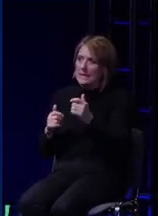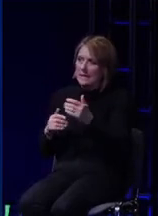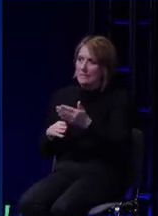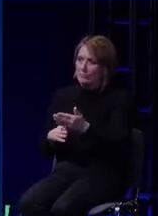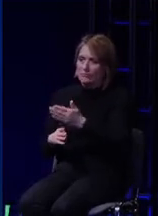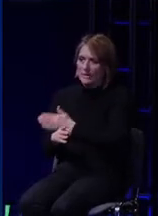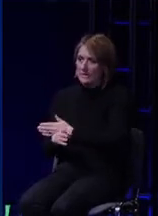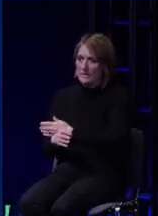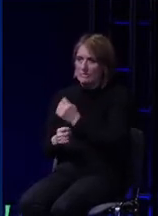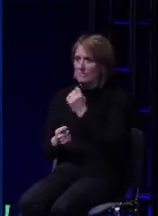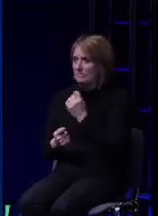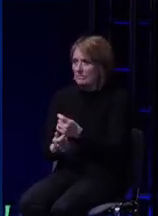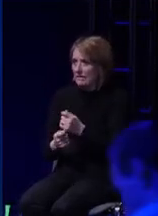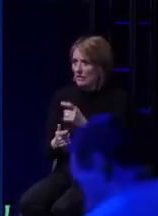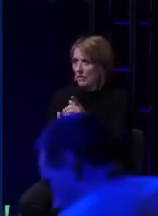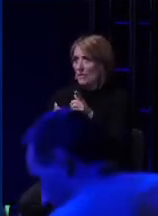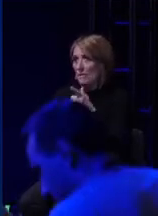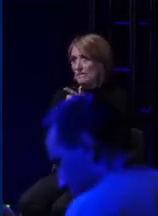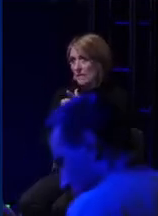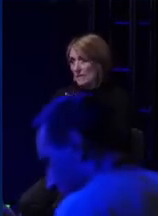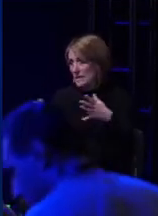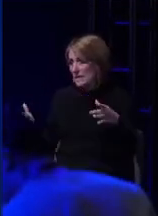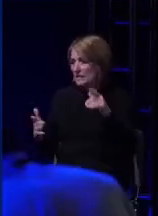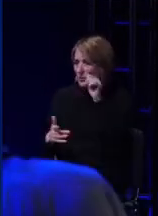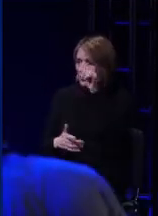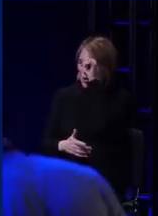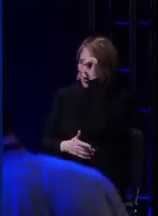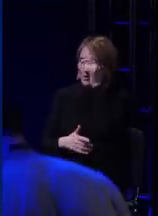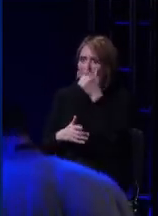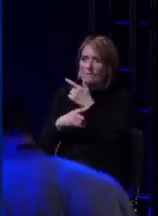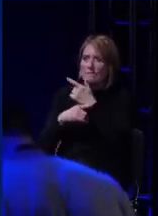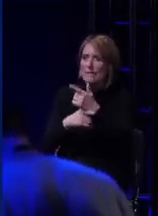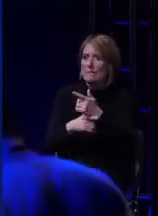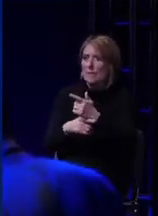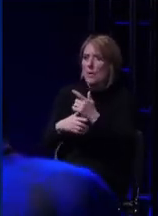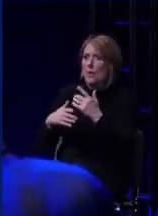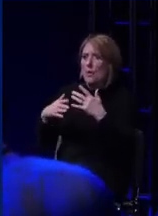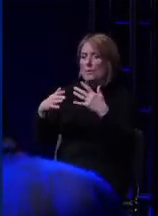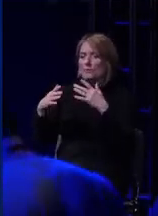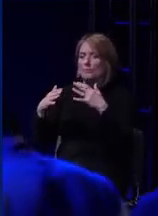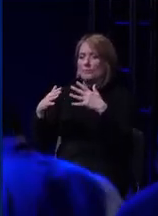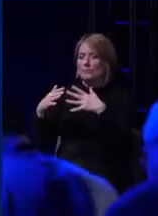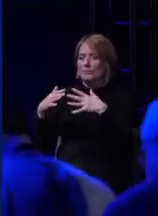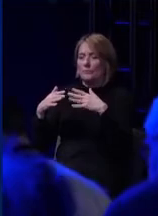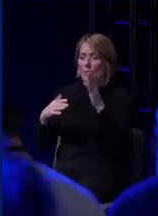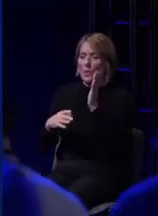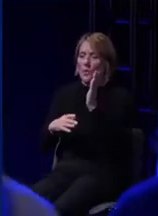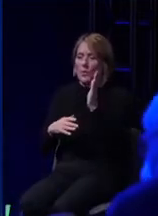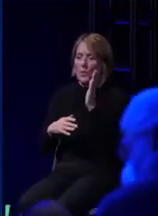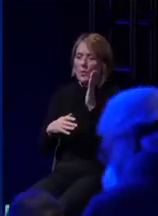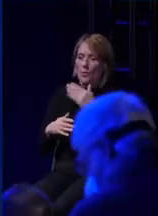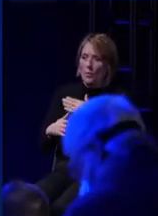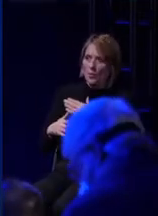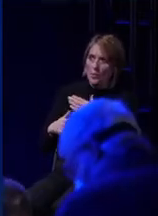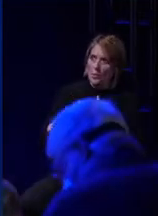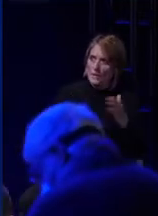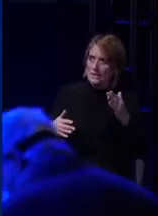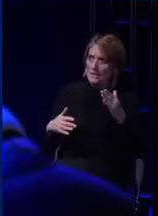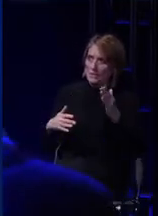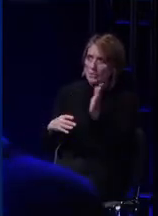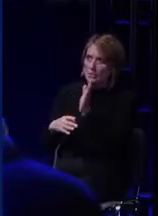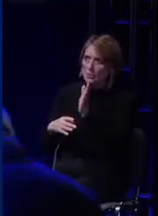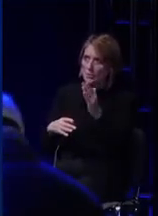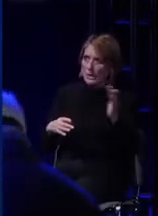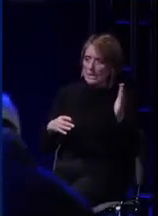Because with for anybody who's familiar with Wes Ball, you know, he got his toe in as a director by